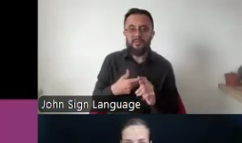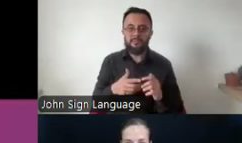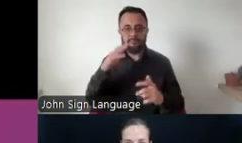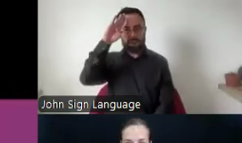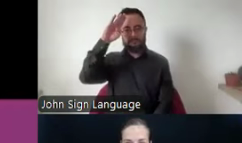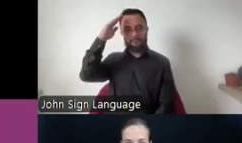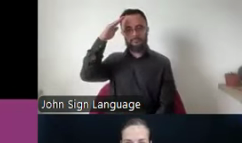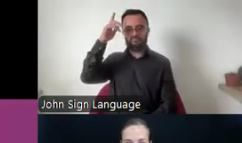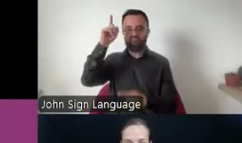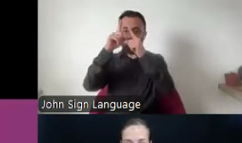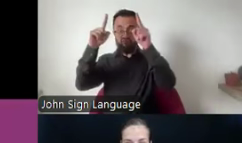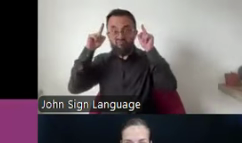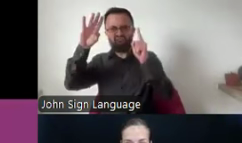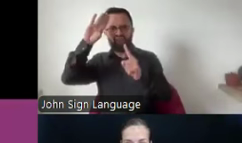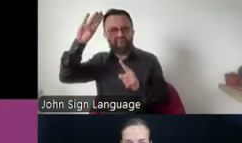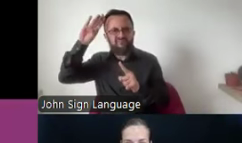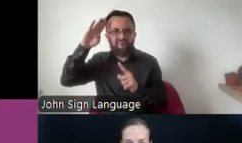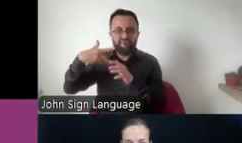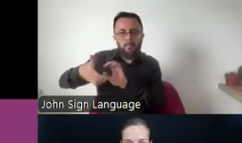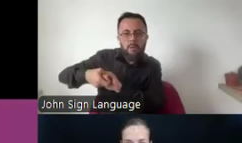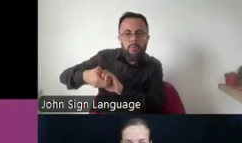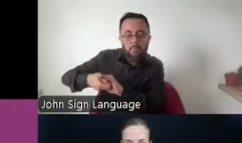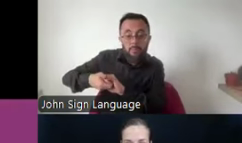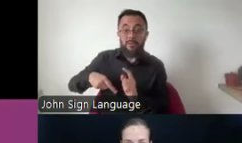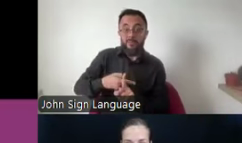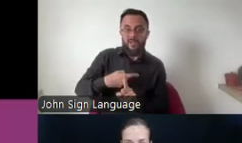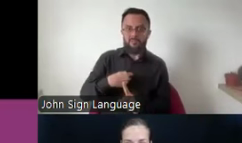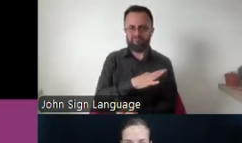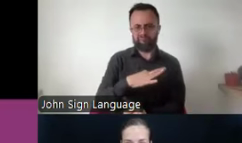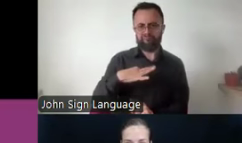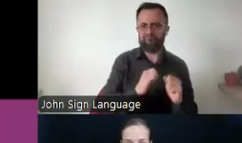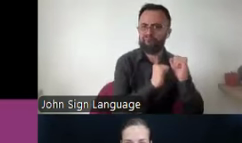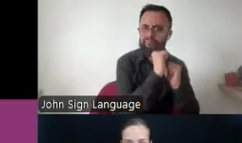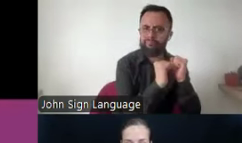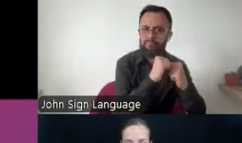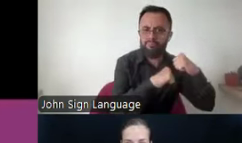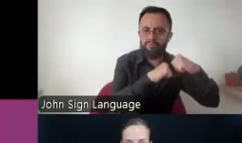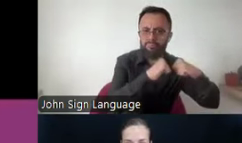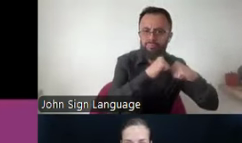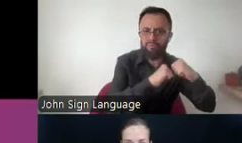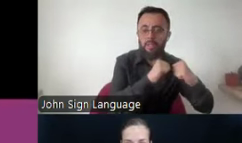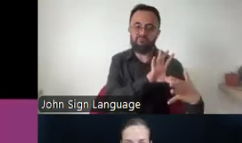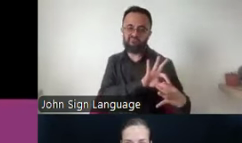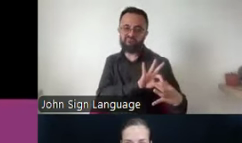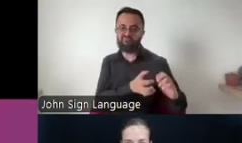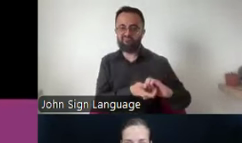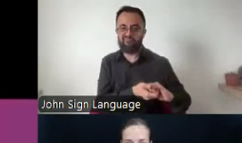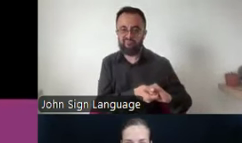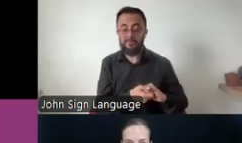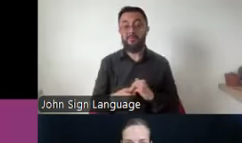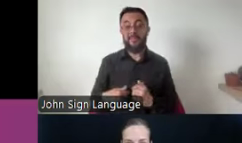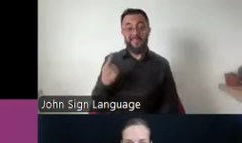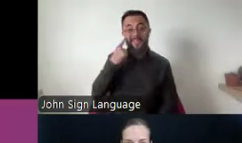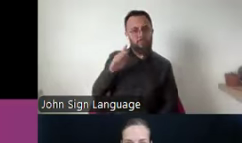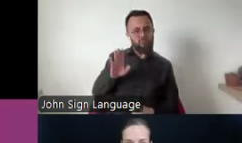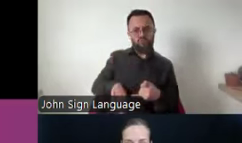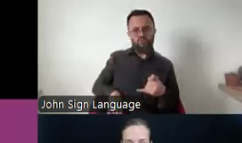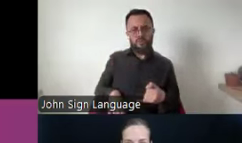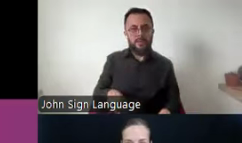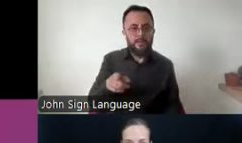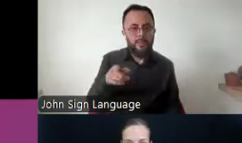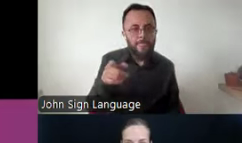So, and this is probably my last slide, the strategic pillars, the blueprints, and